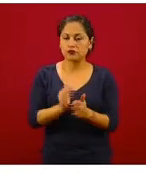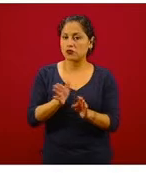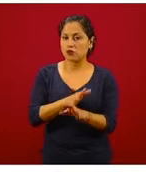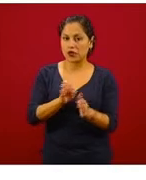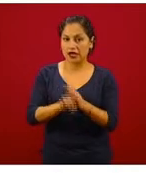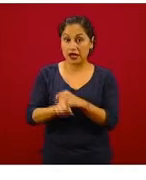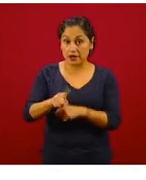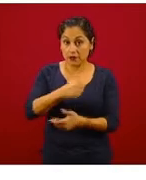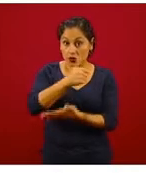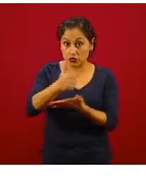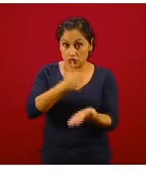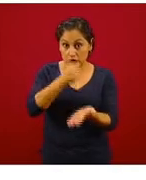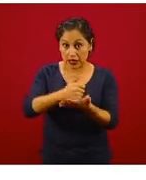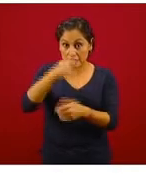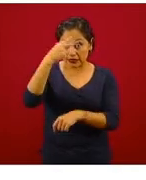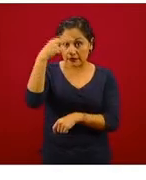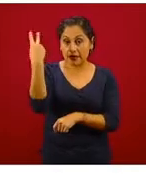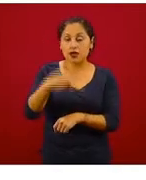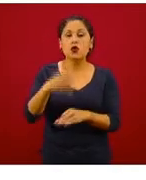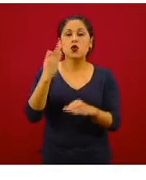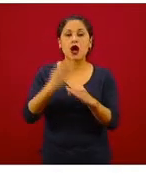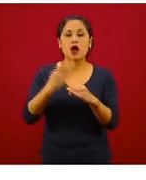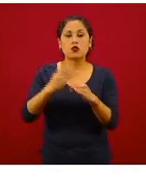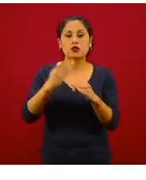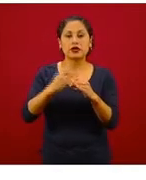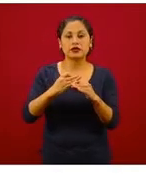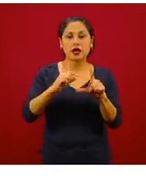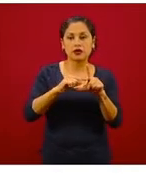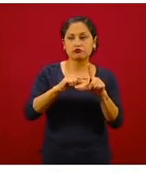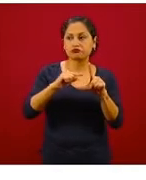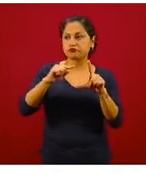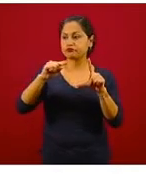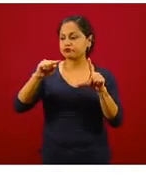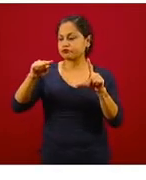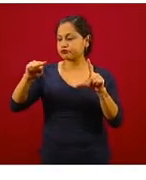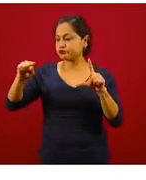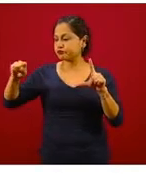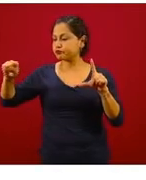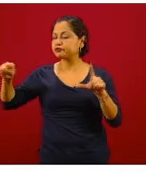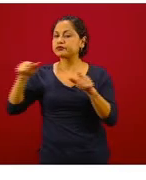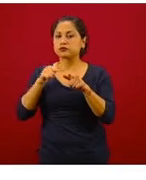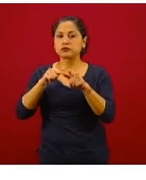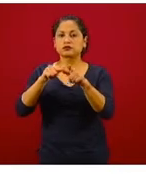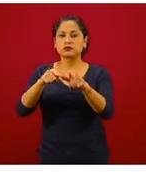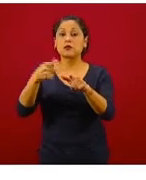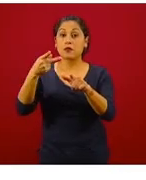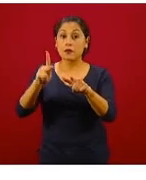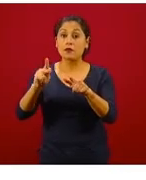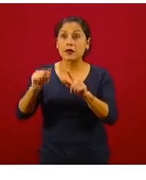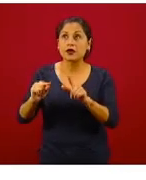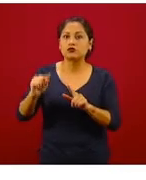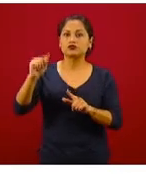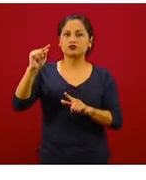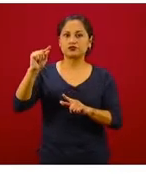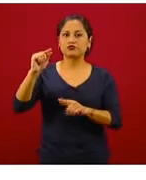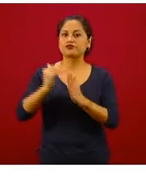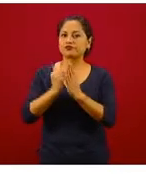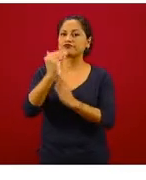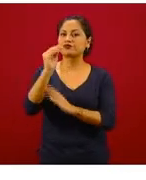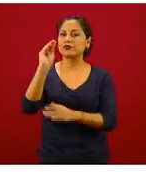new cases registered. But other places like the Valley of Mexico is showing us